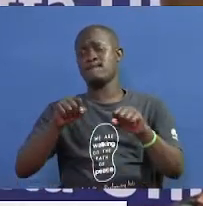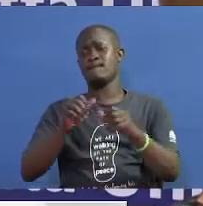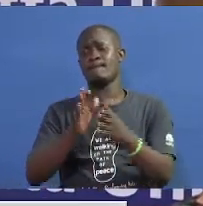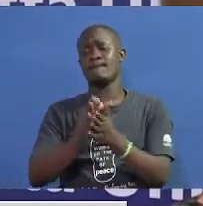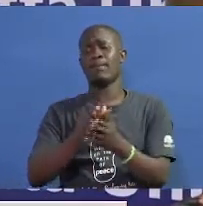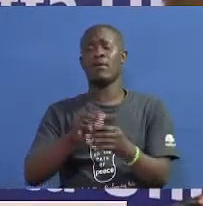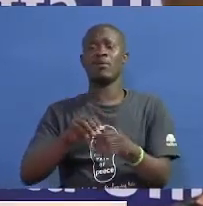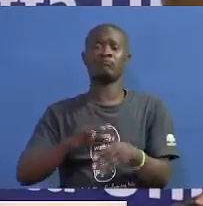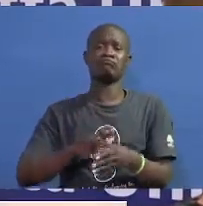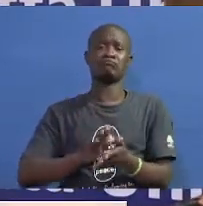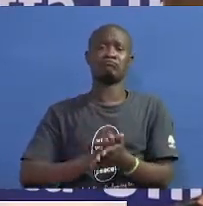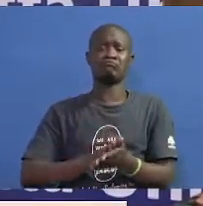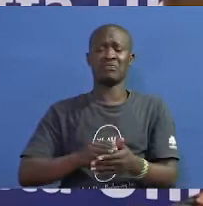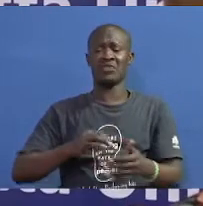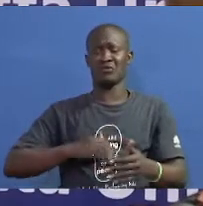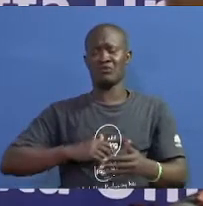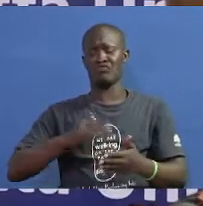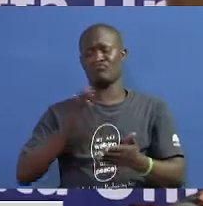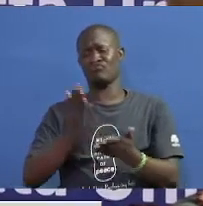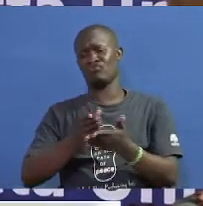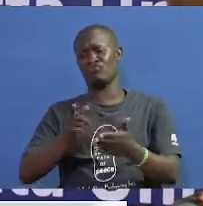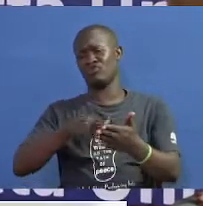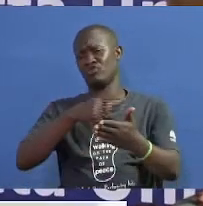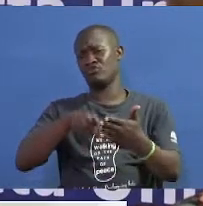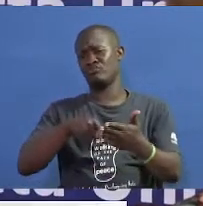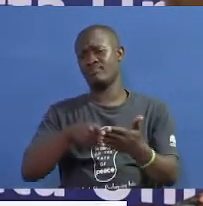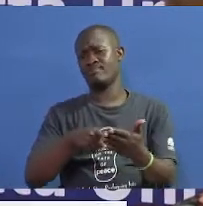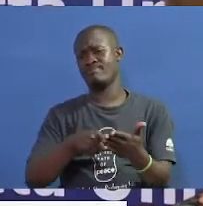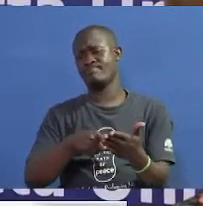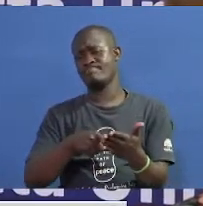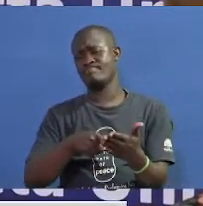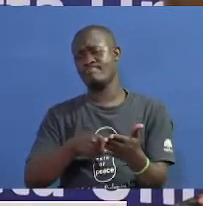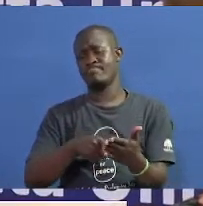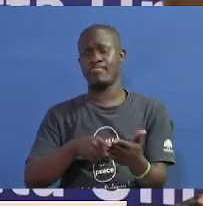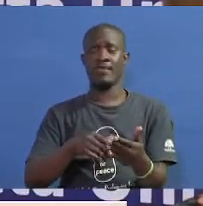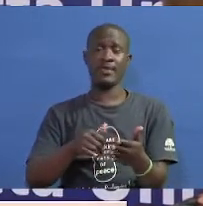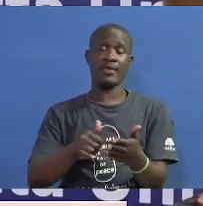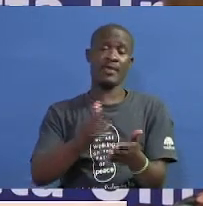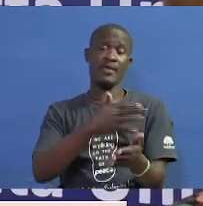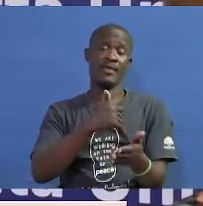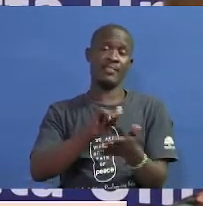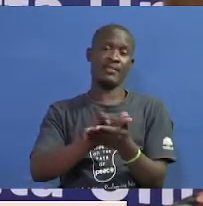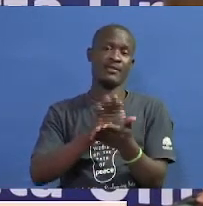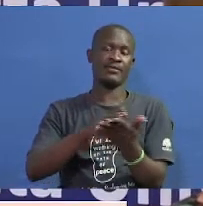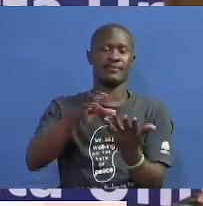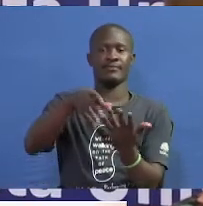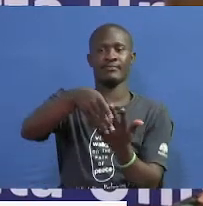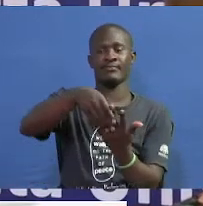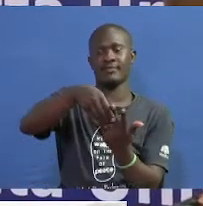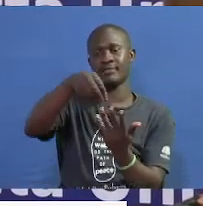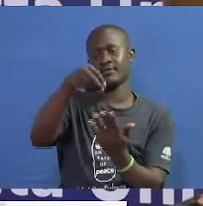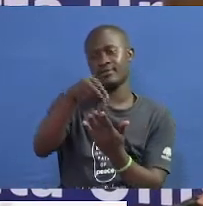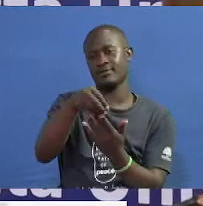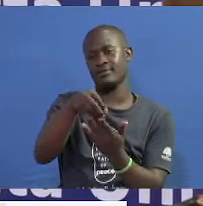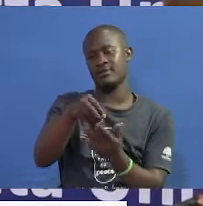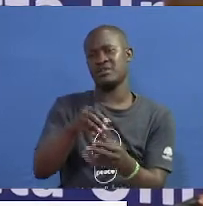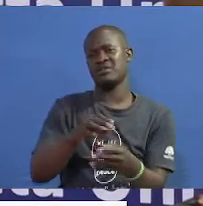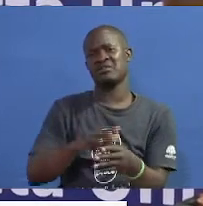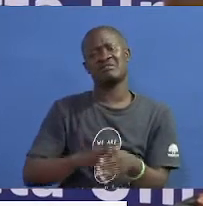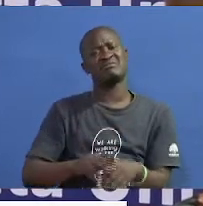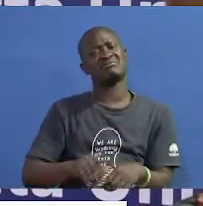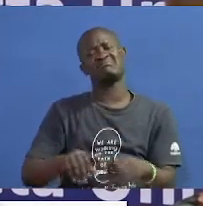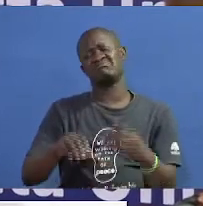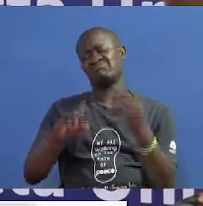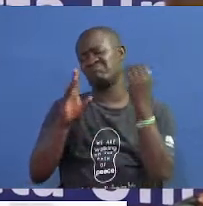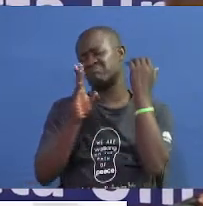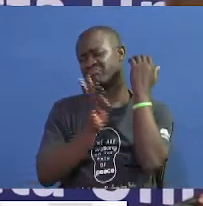possibility of miscarriage or fetal demise, and that's especially, it's horrible at